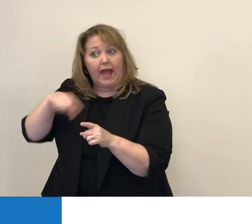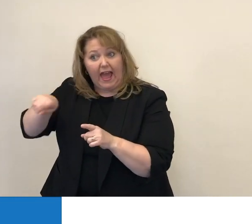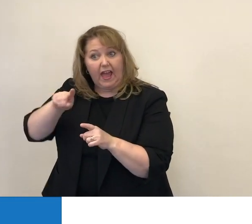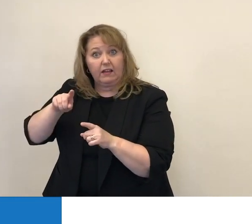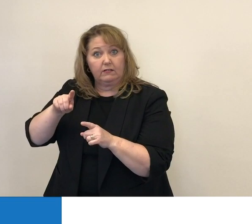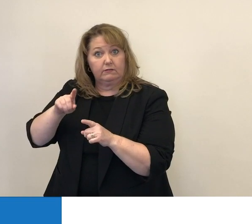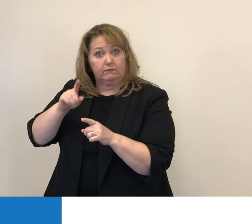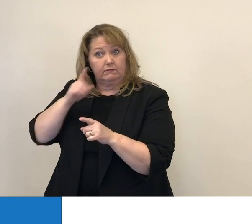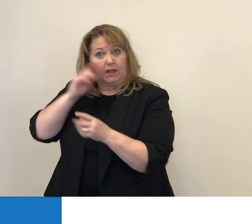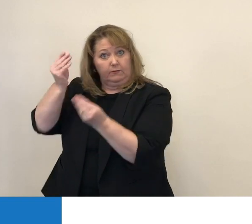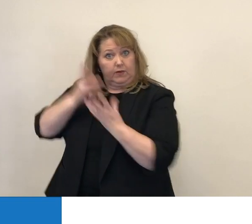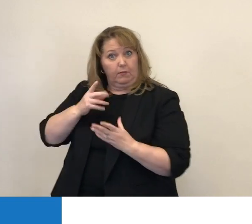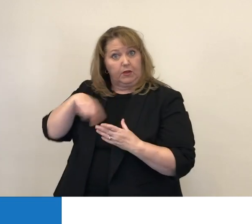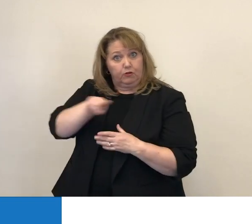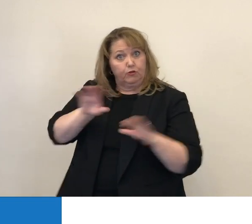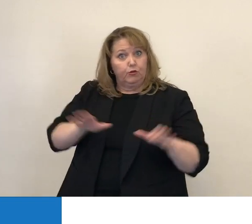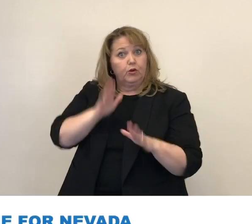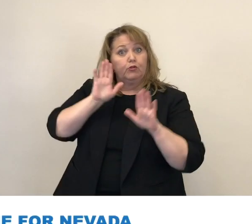This slide,